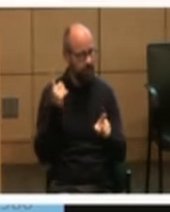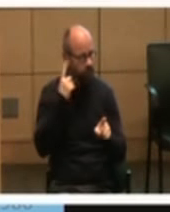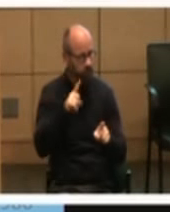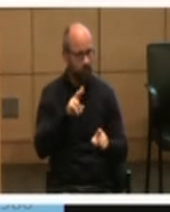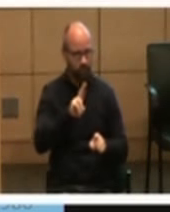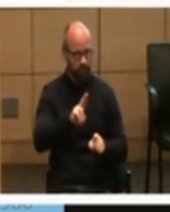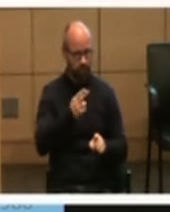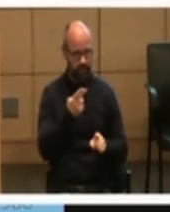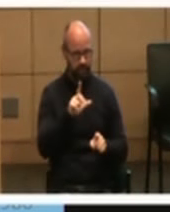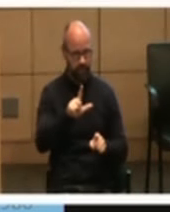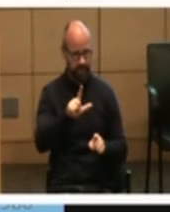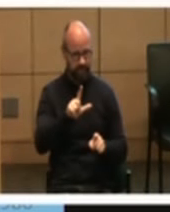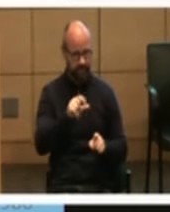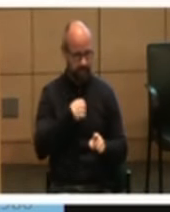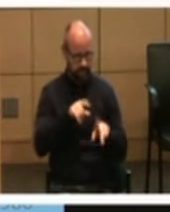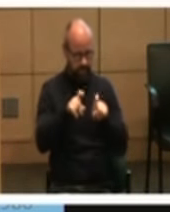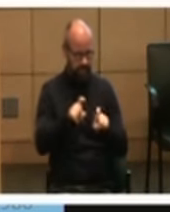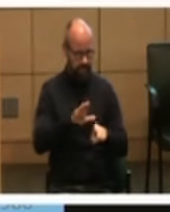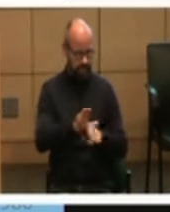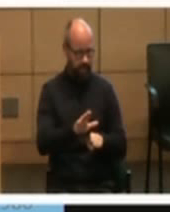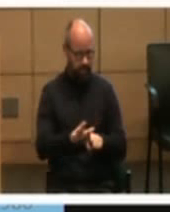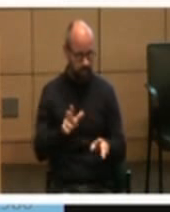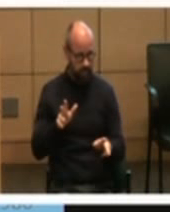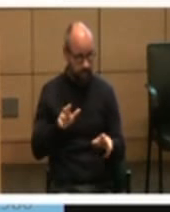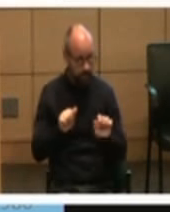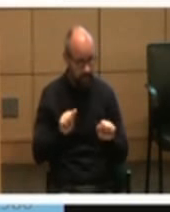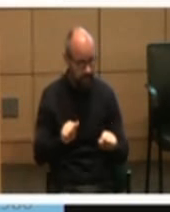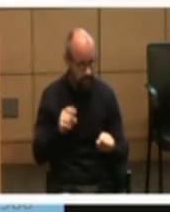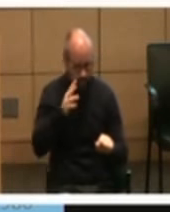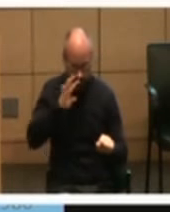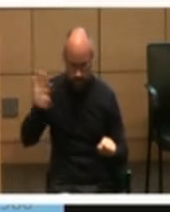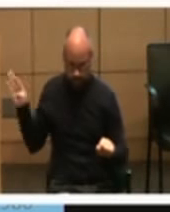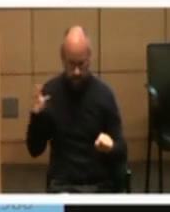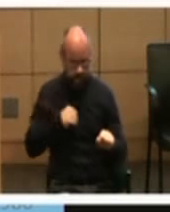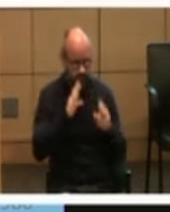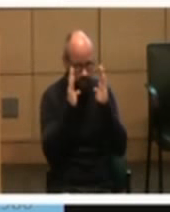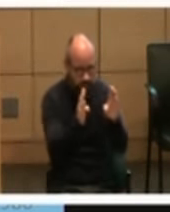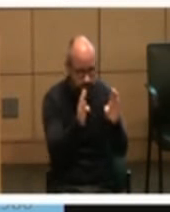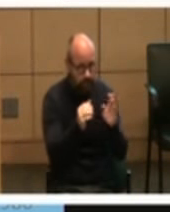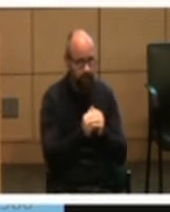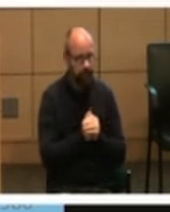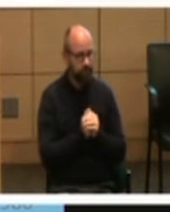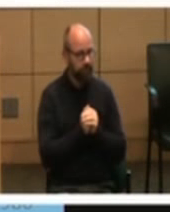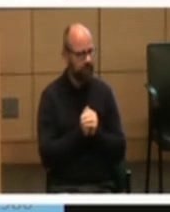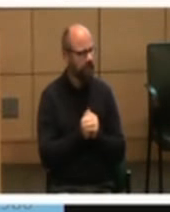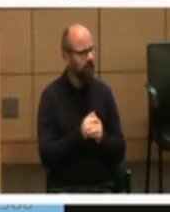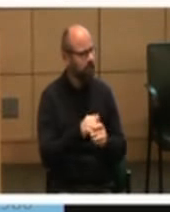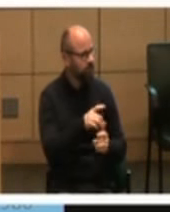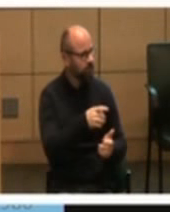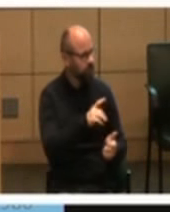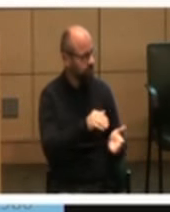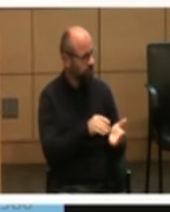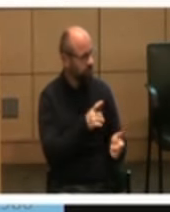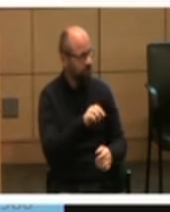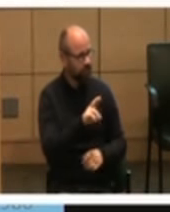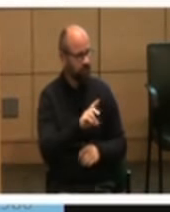looking at their performance. So as I think Dr. Leibold showed before, this orange here represents the ear with a